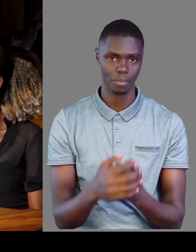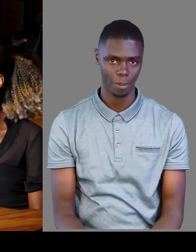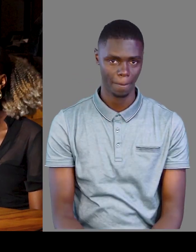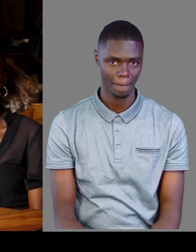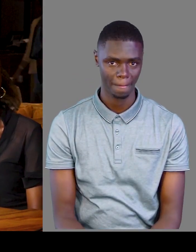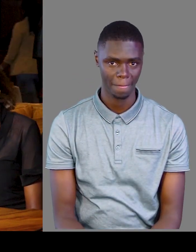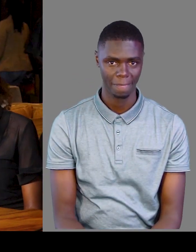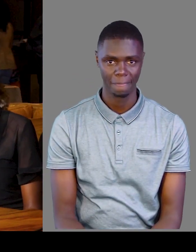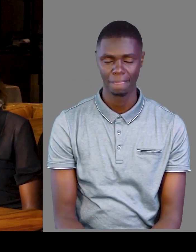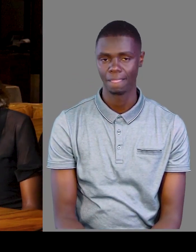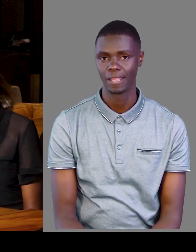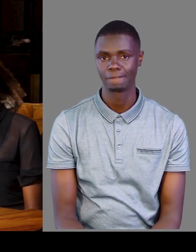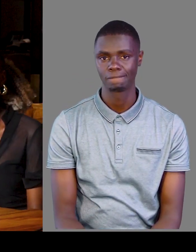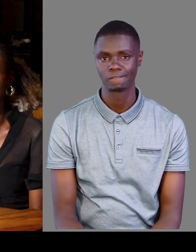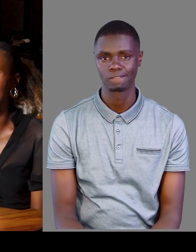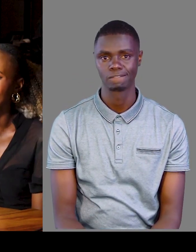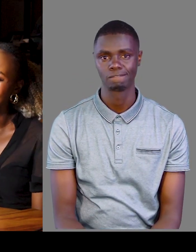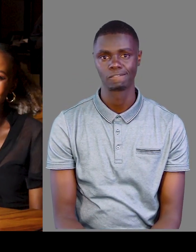Maybe it's